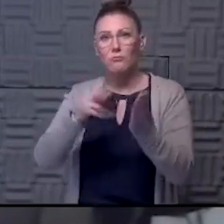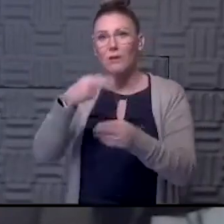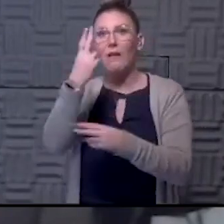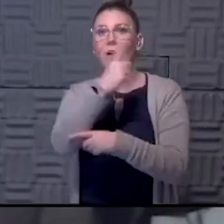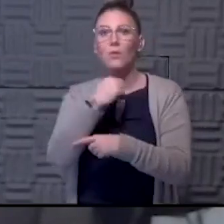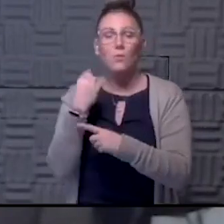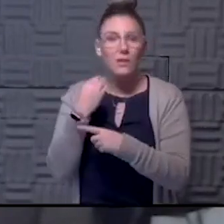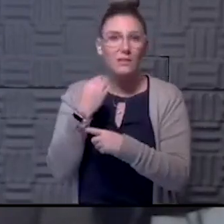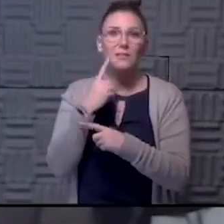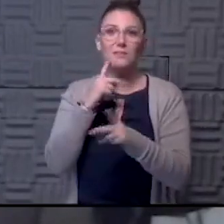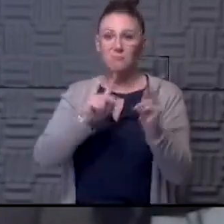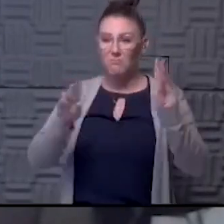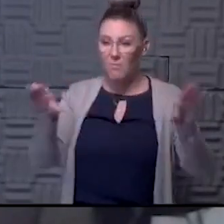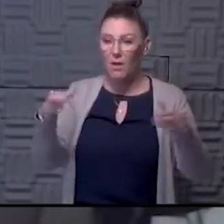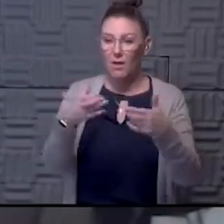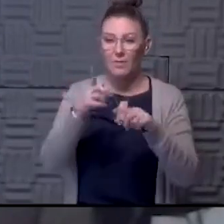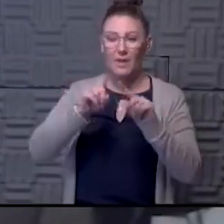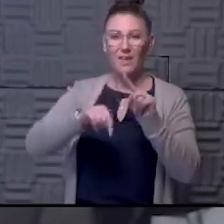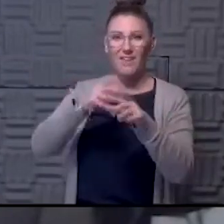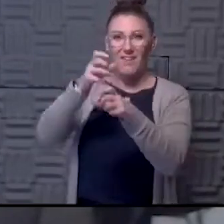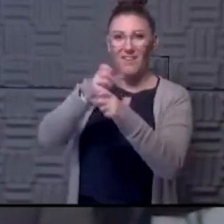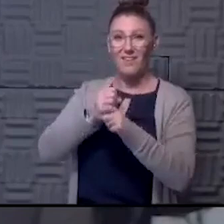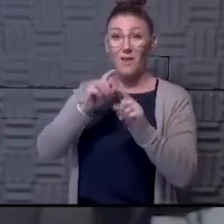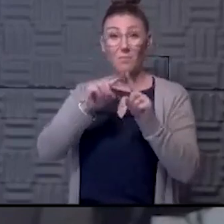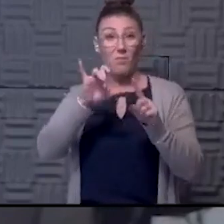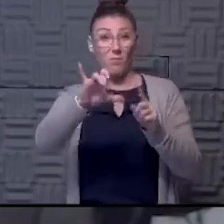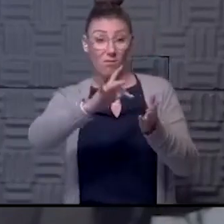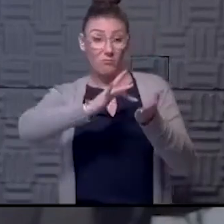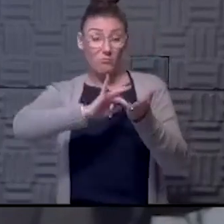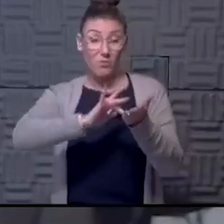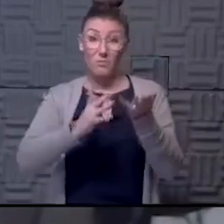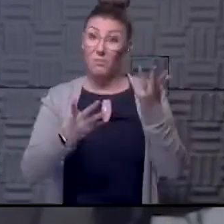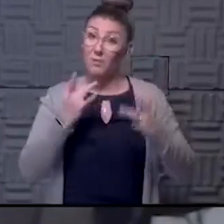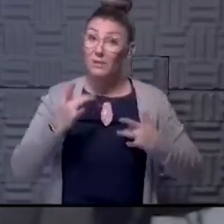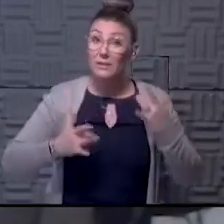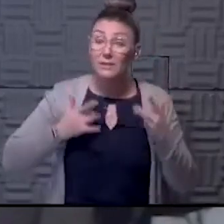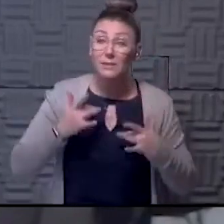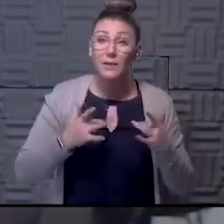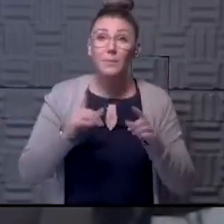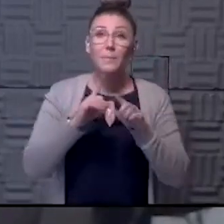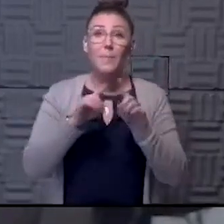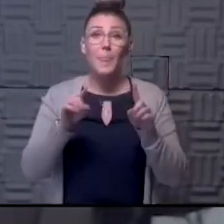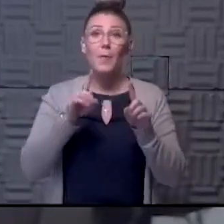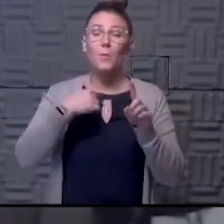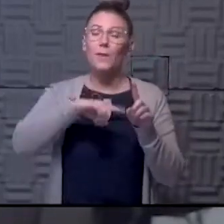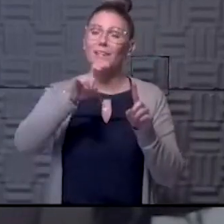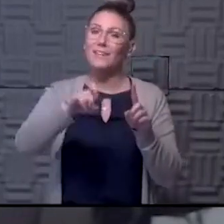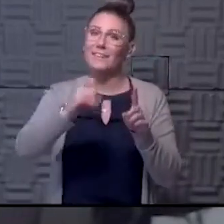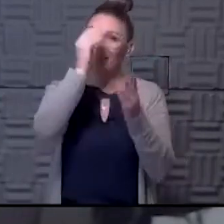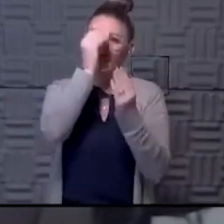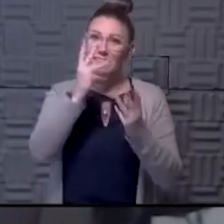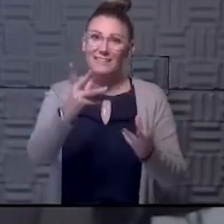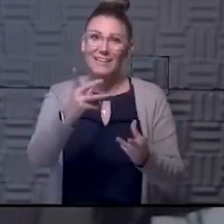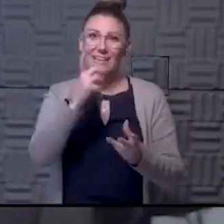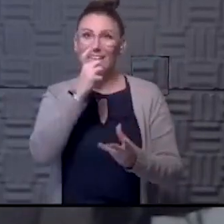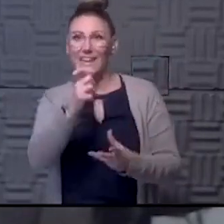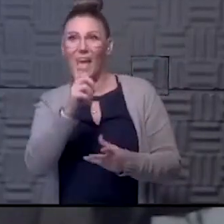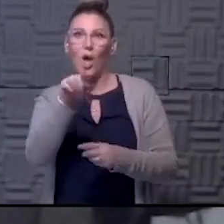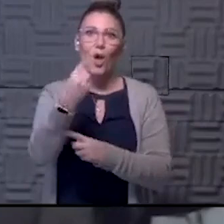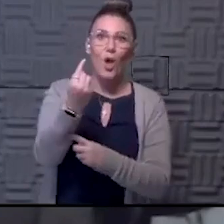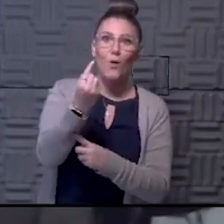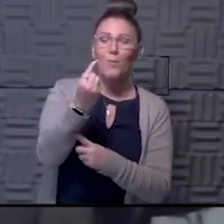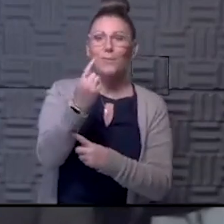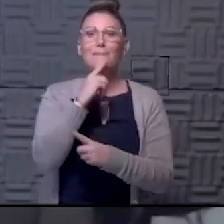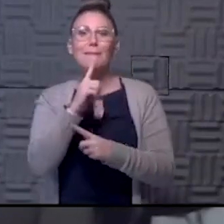get that, but could get this drug, that might be exciting. But we need the data, not just press release, and